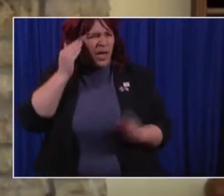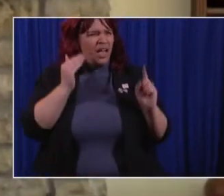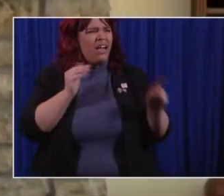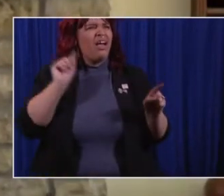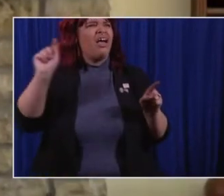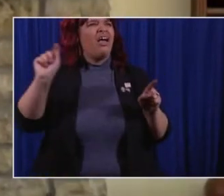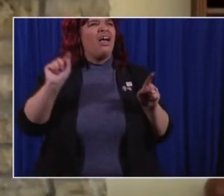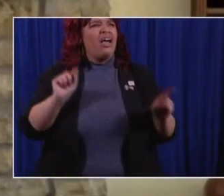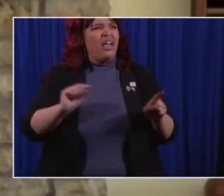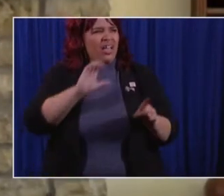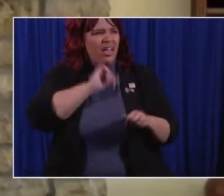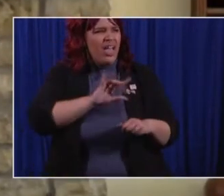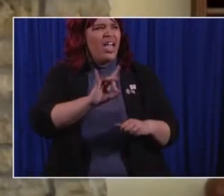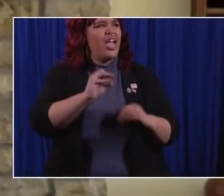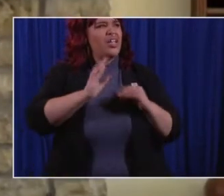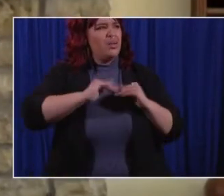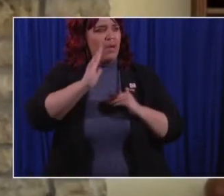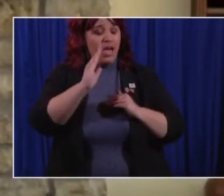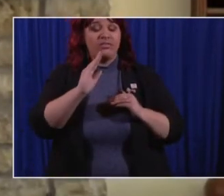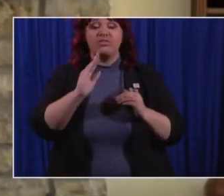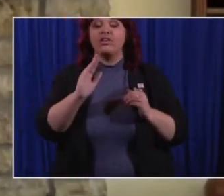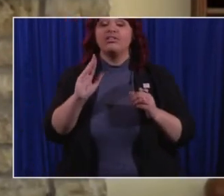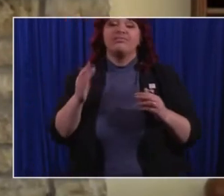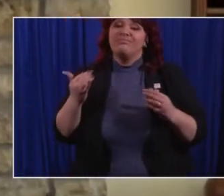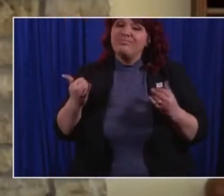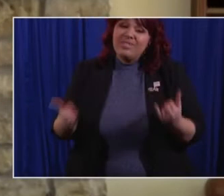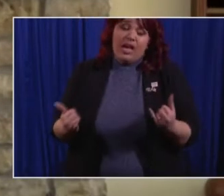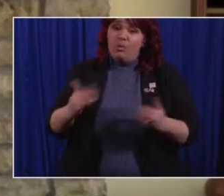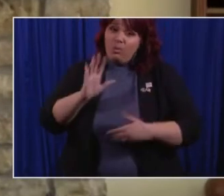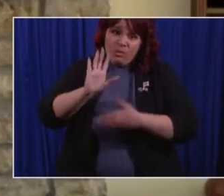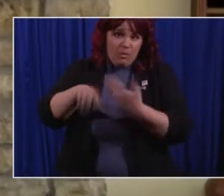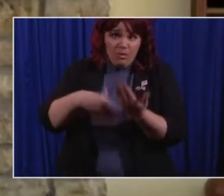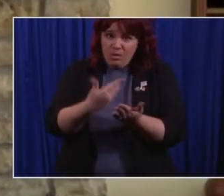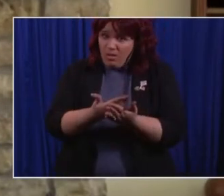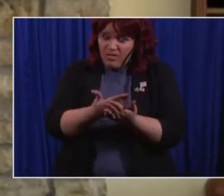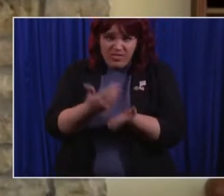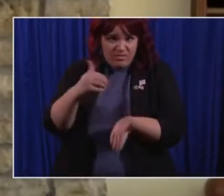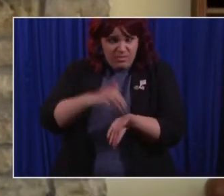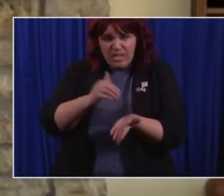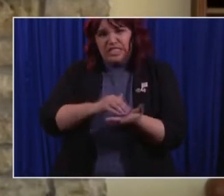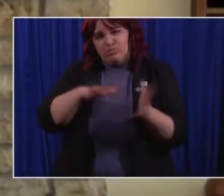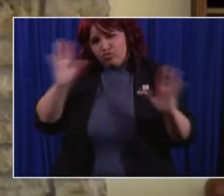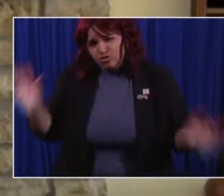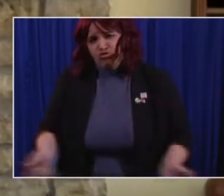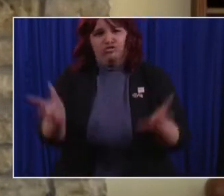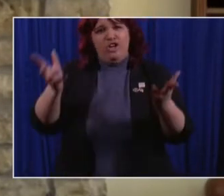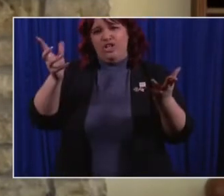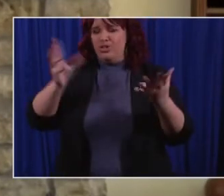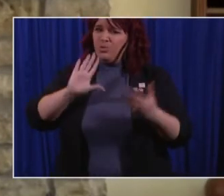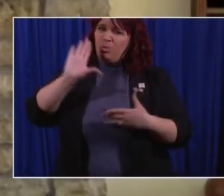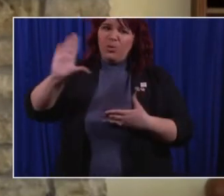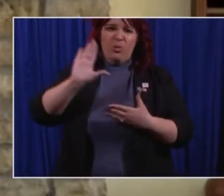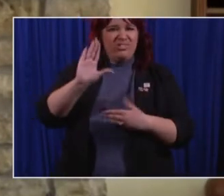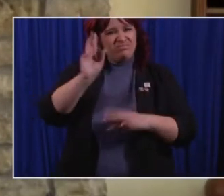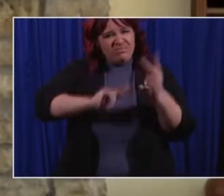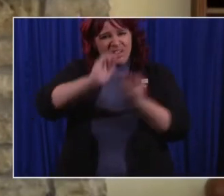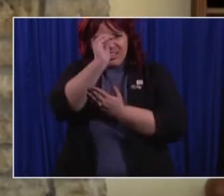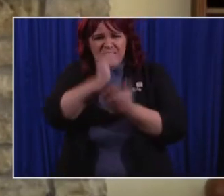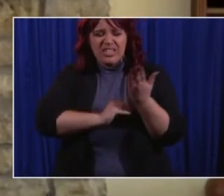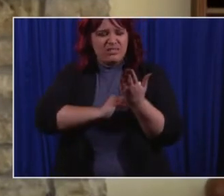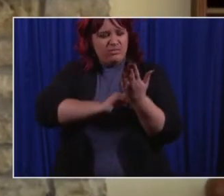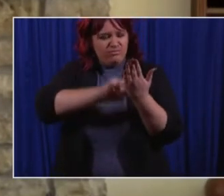hospitals, I'm asking them again, go back in your system, and everybody who's over 80, communicate with